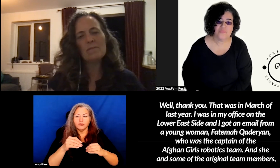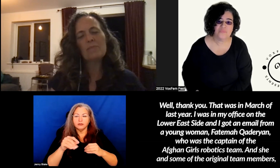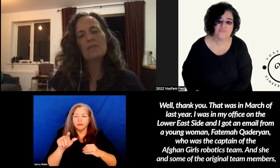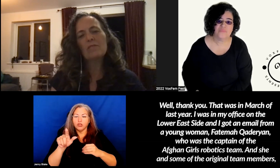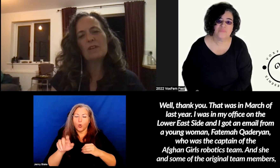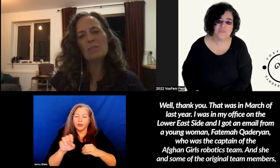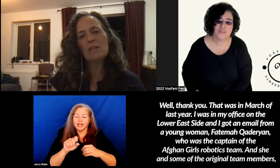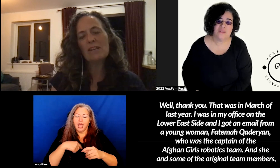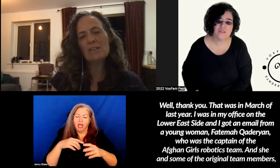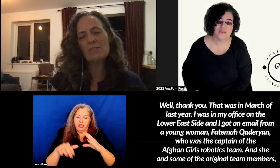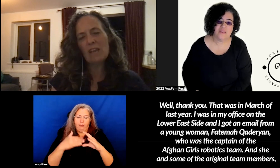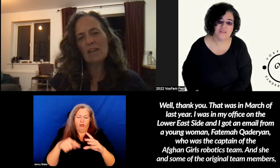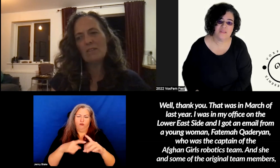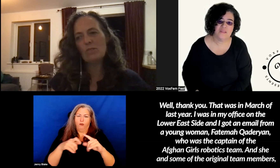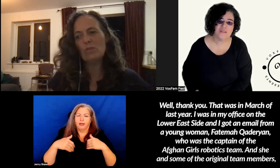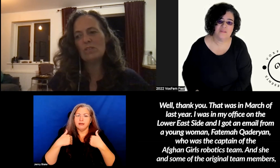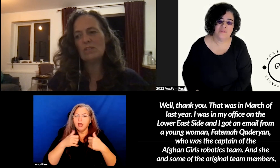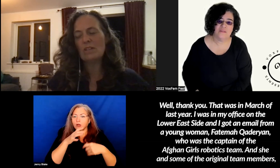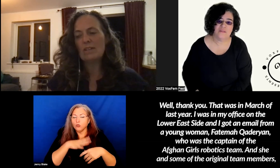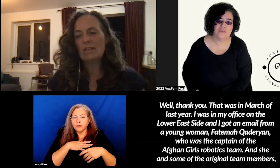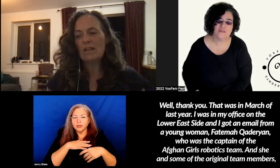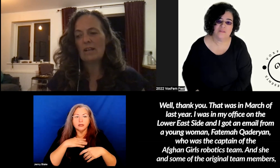woman, Fatima Kadarian, who